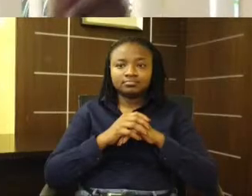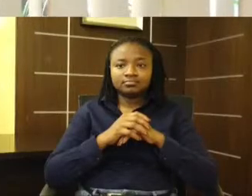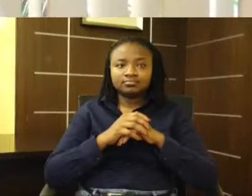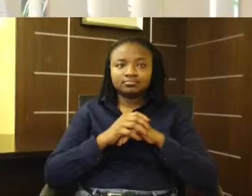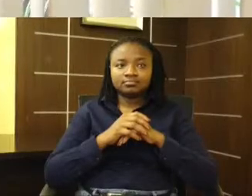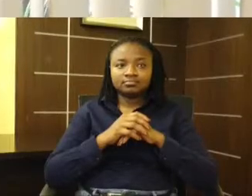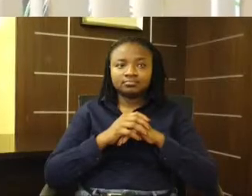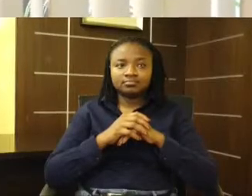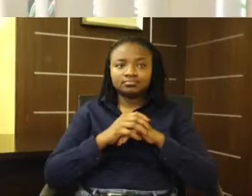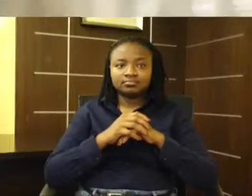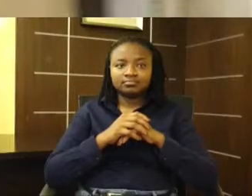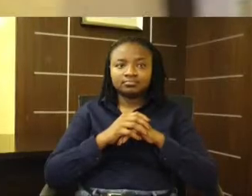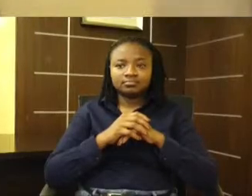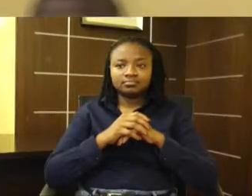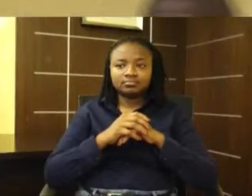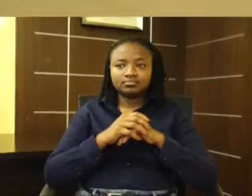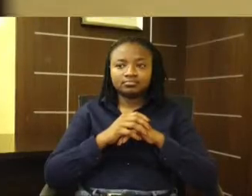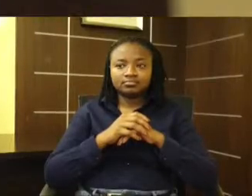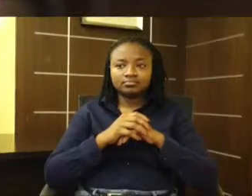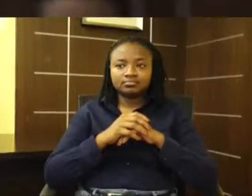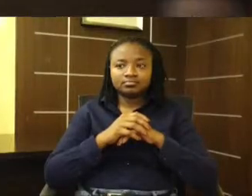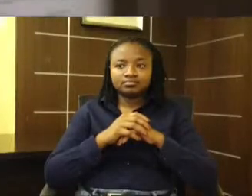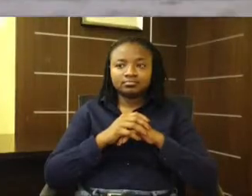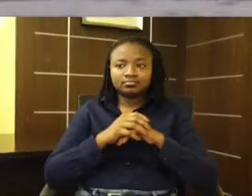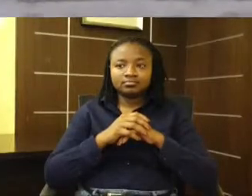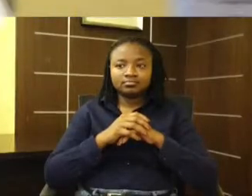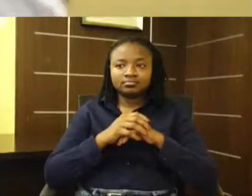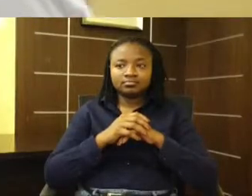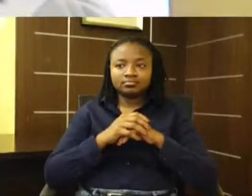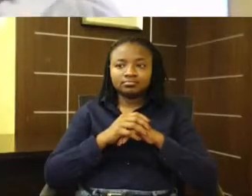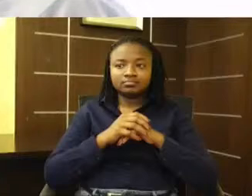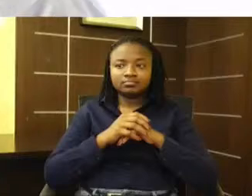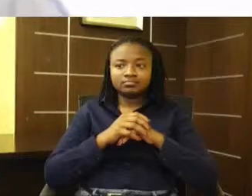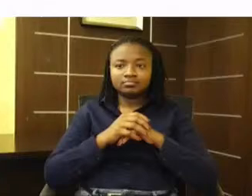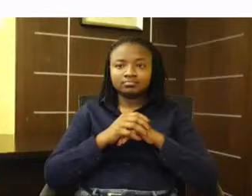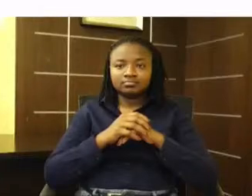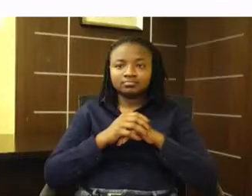Karibu, kuja. Come and give us some remarks.